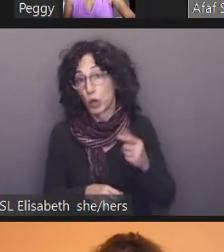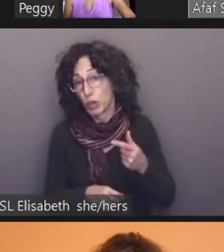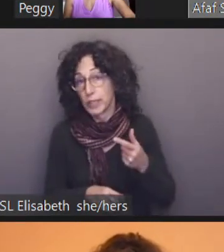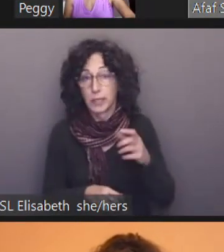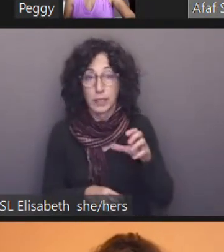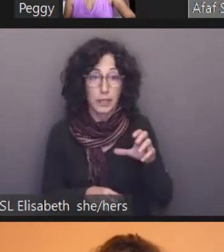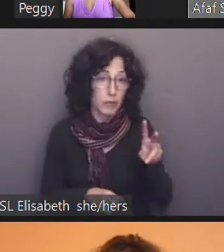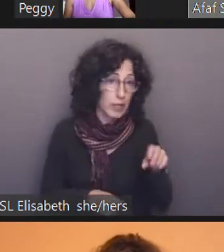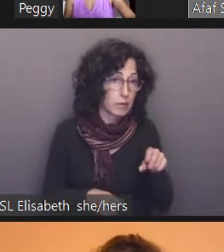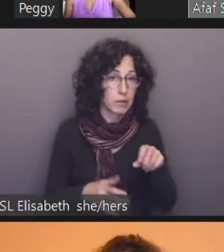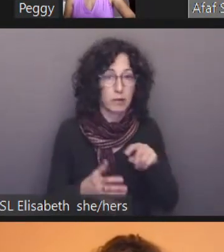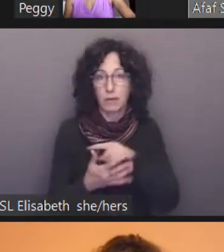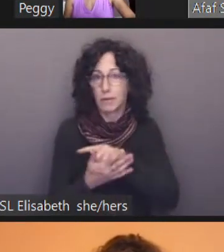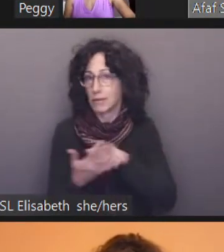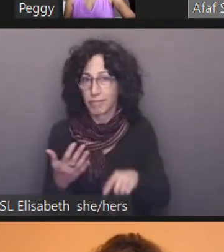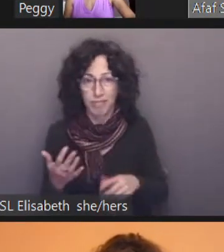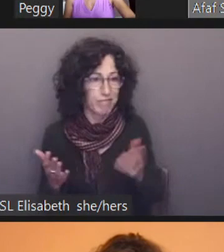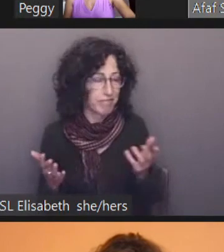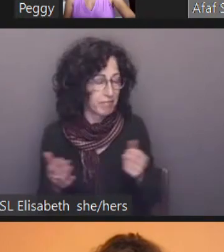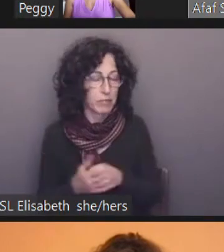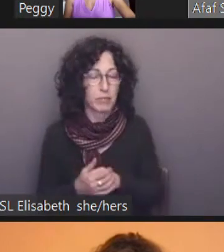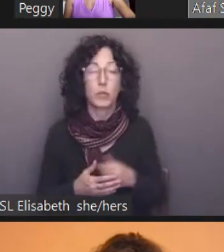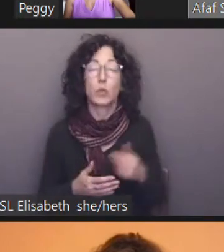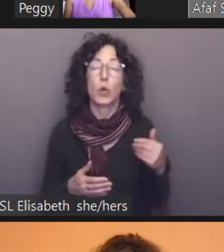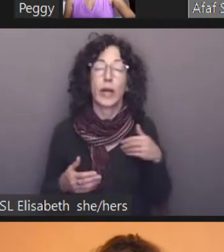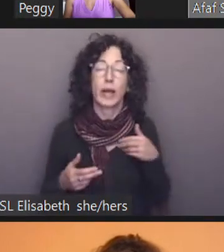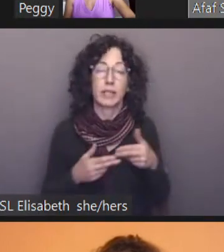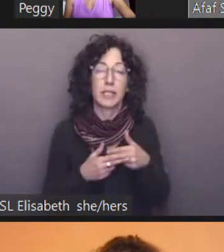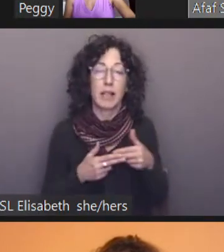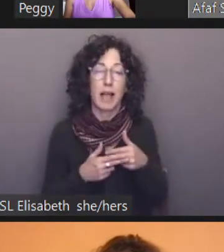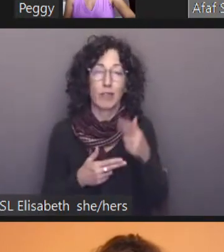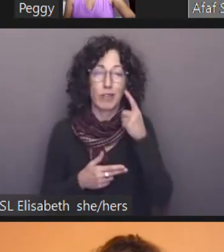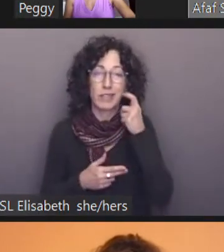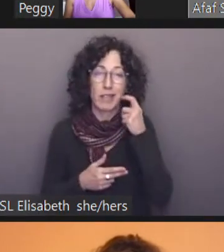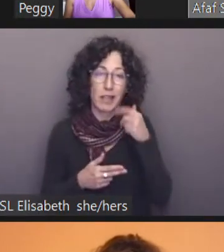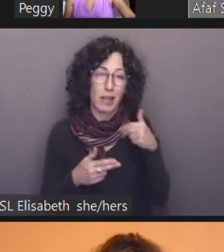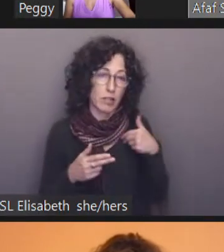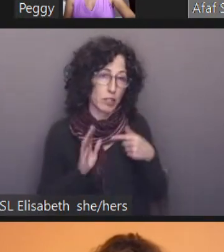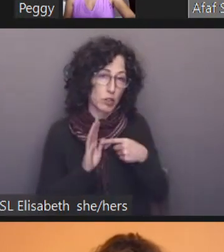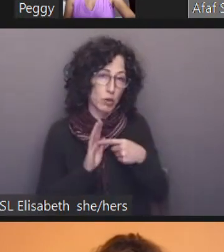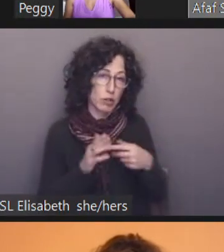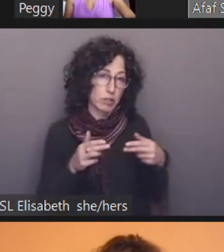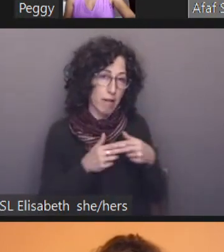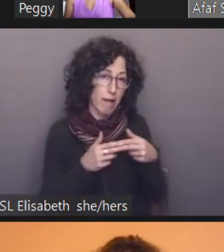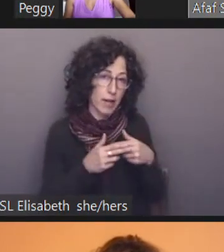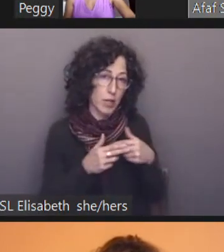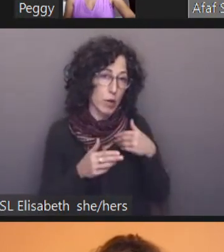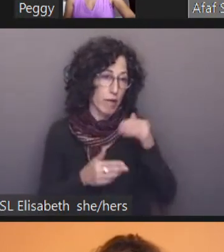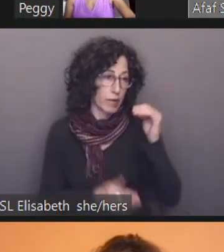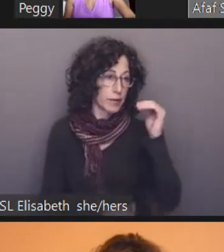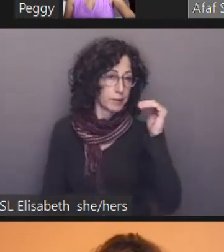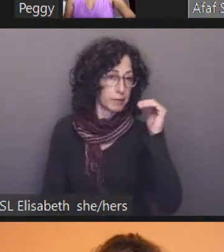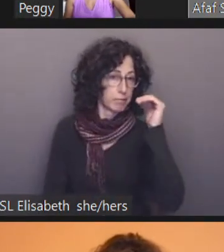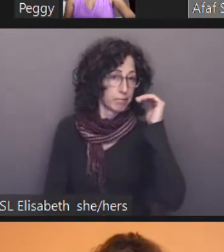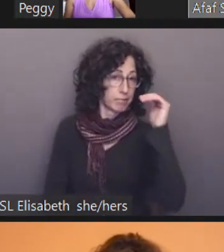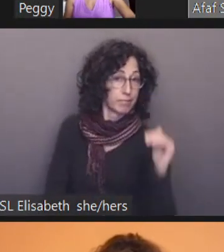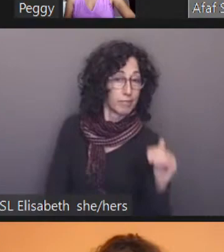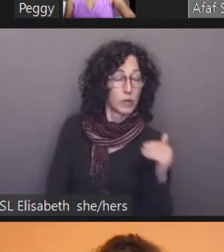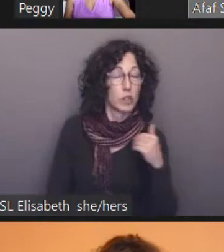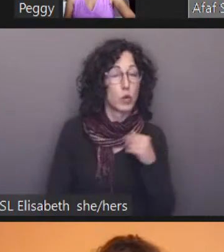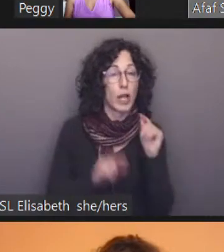vaccine. There is the slide that we had up earlier where you can go to the San